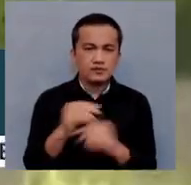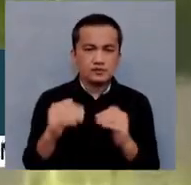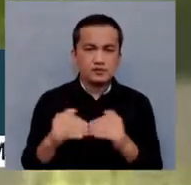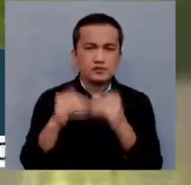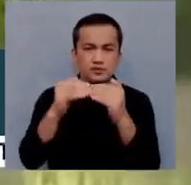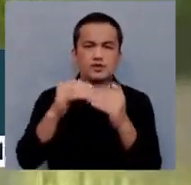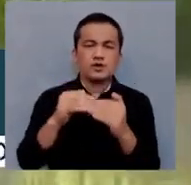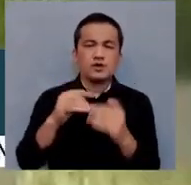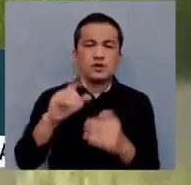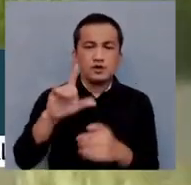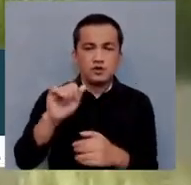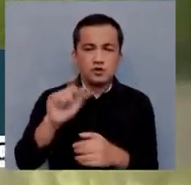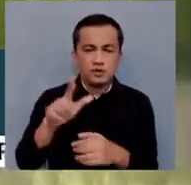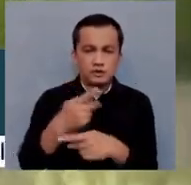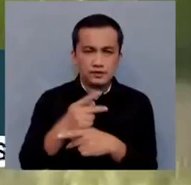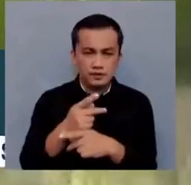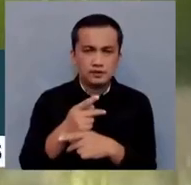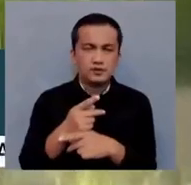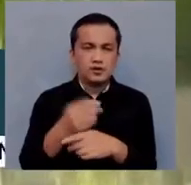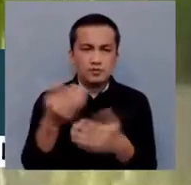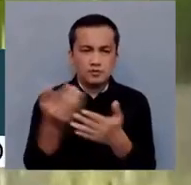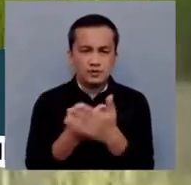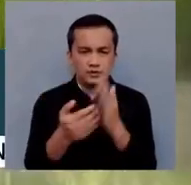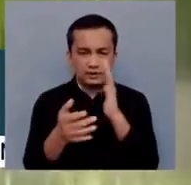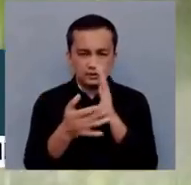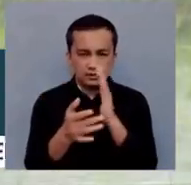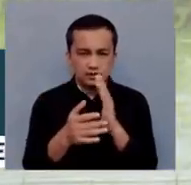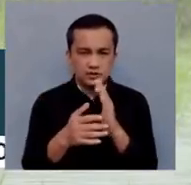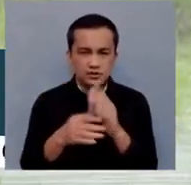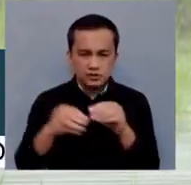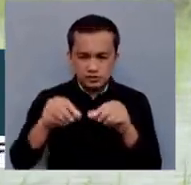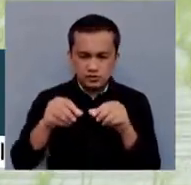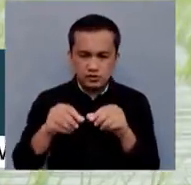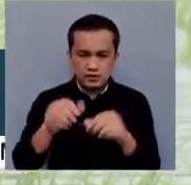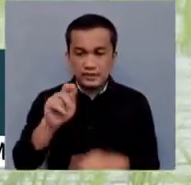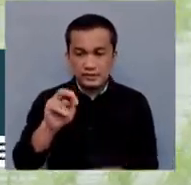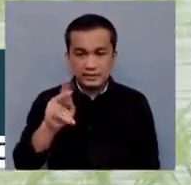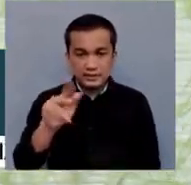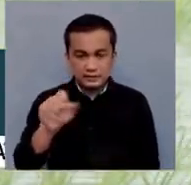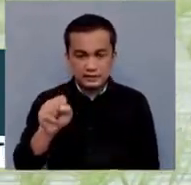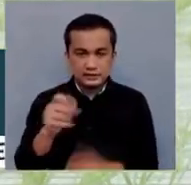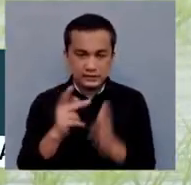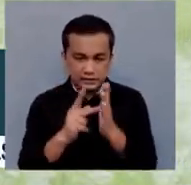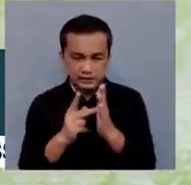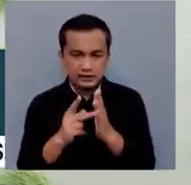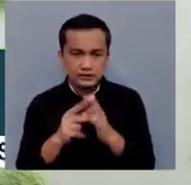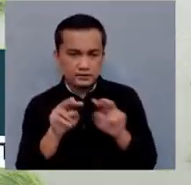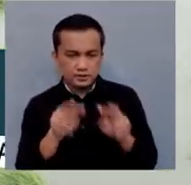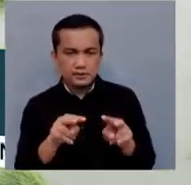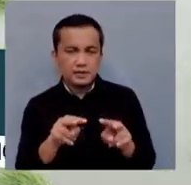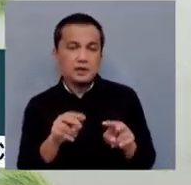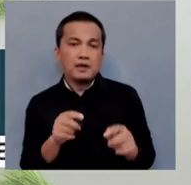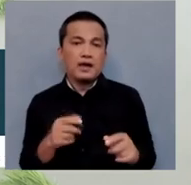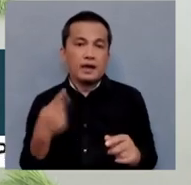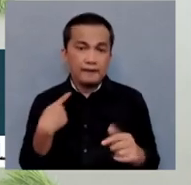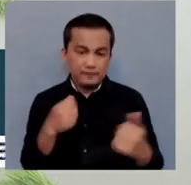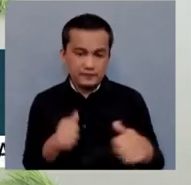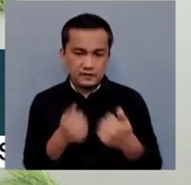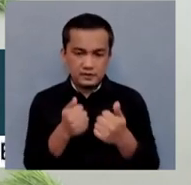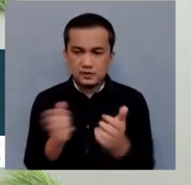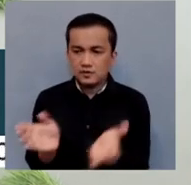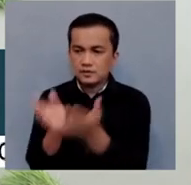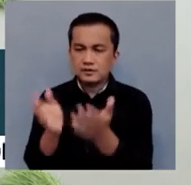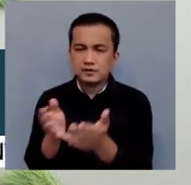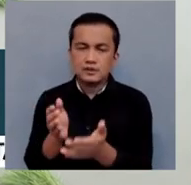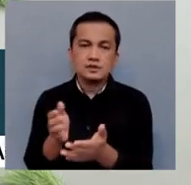seeds, modern technology and soil analysis is key for Australia, but he sees it will be challenging to convince farmers to be open